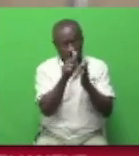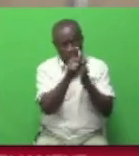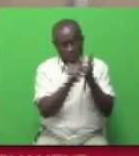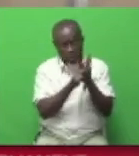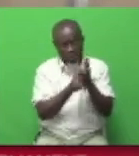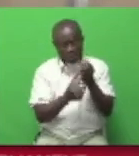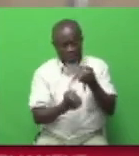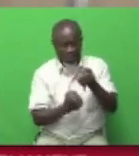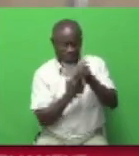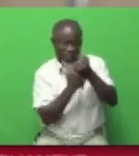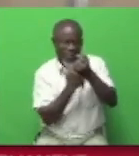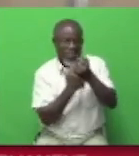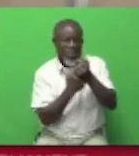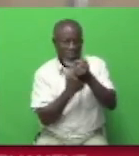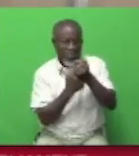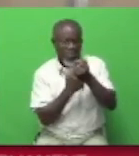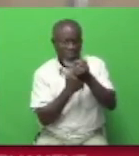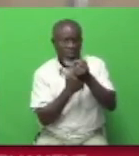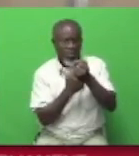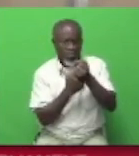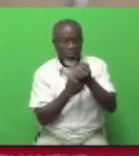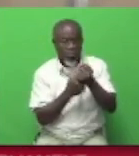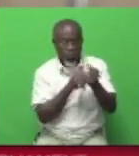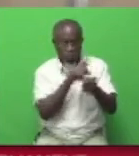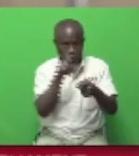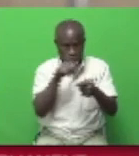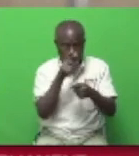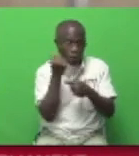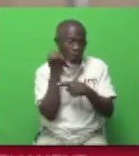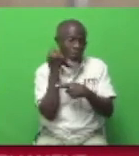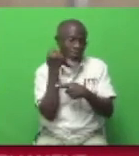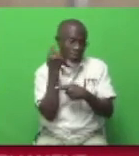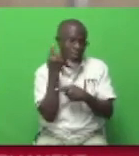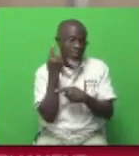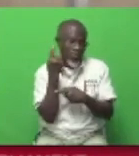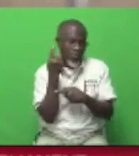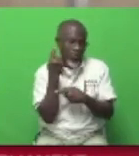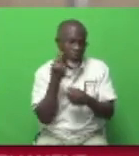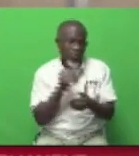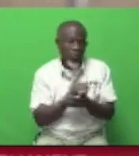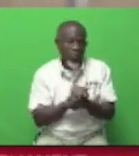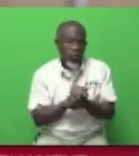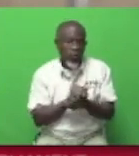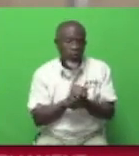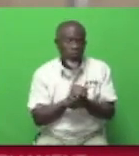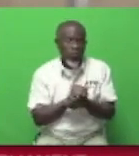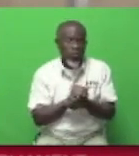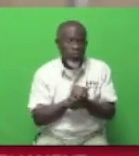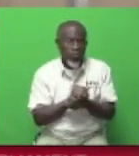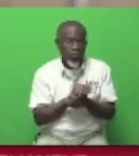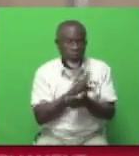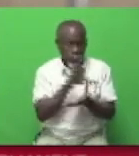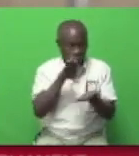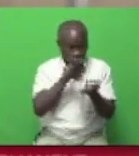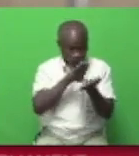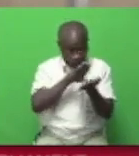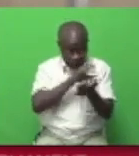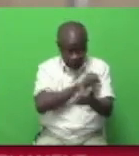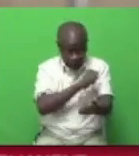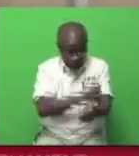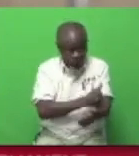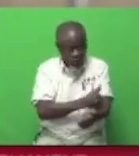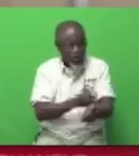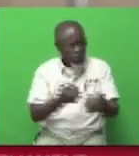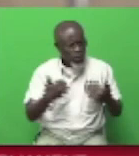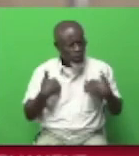of contemporary international cooperation practices. So again, to you, the people of Trinidad and Tobago, this is the central authority. It's alive, it's